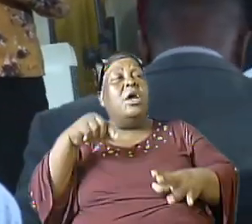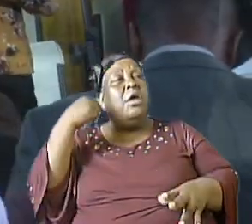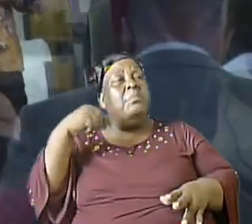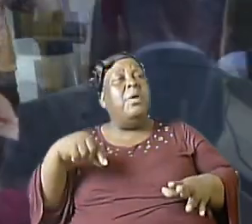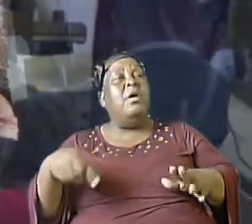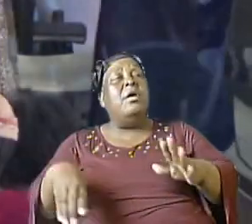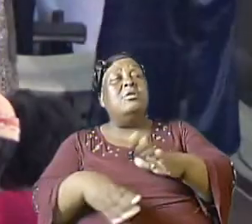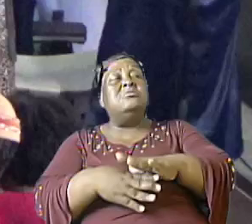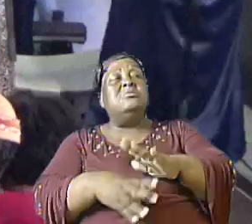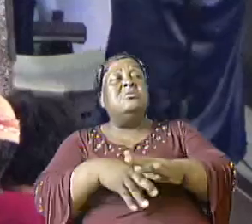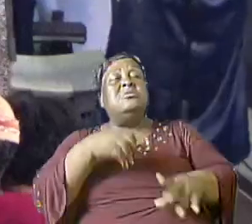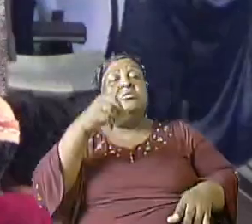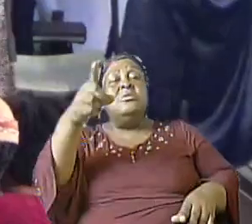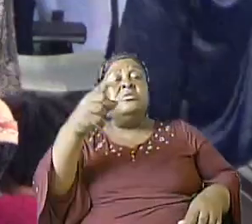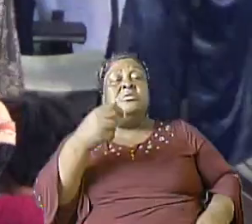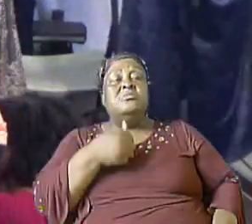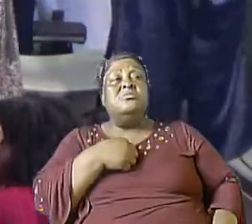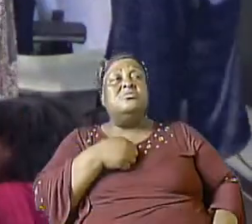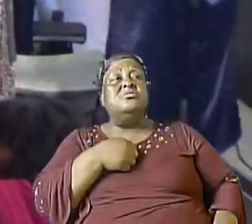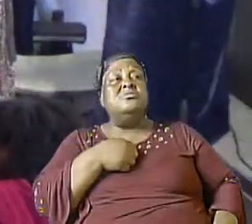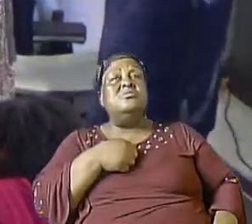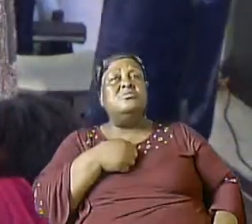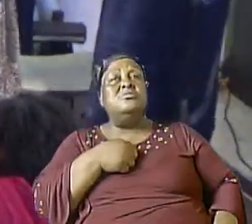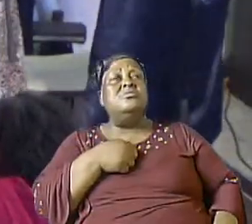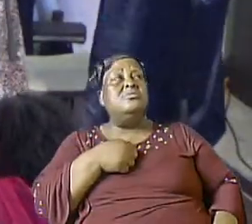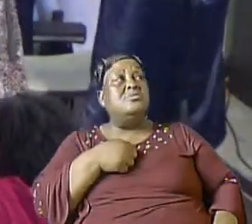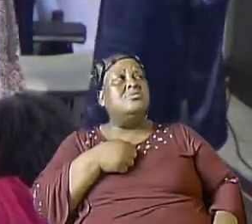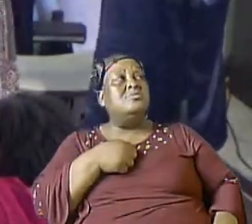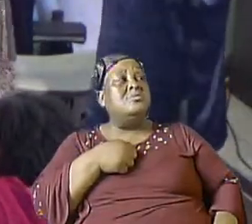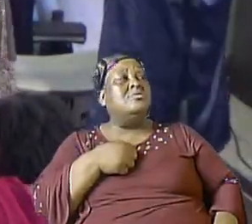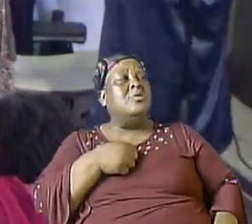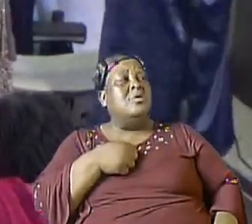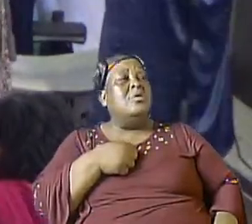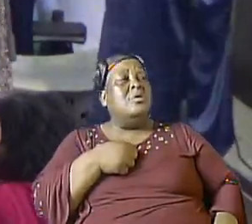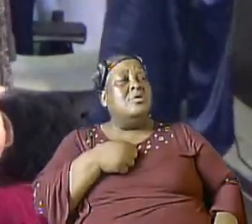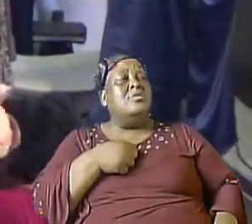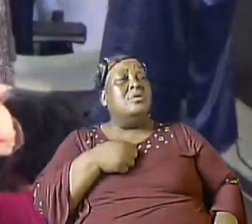ring the golden bells for you and me,